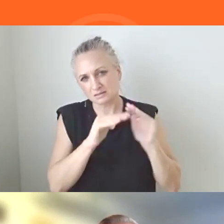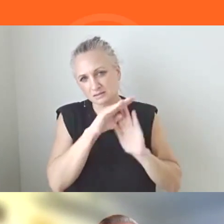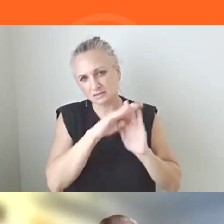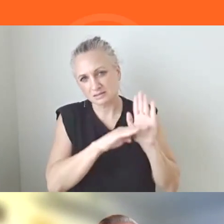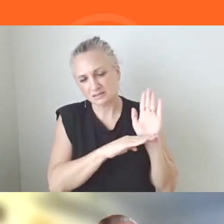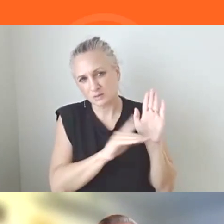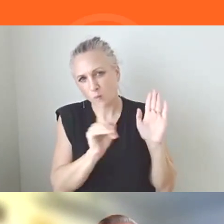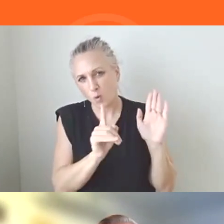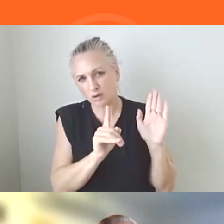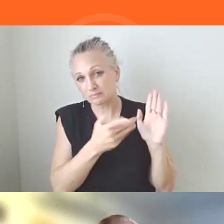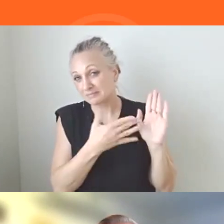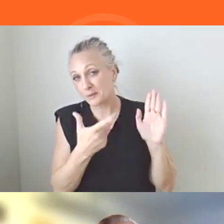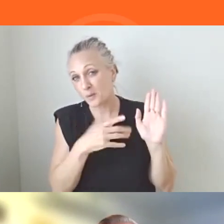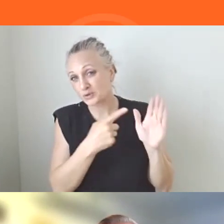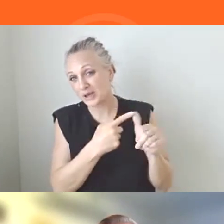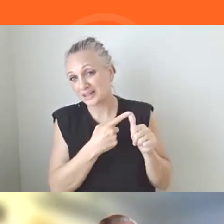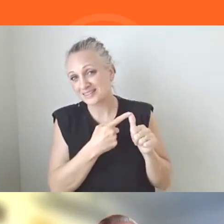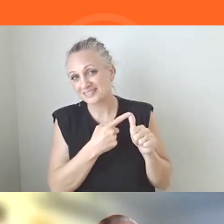If anyone would like to, Tamsin?